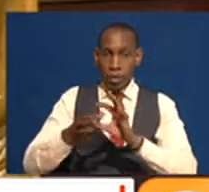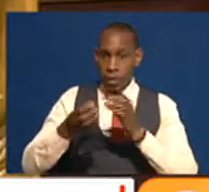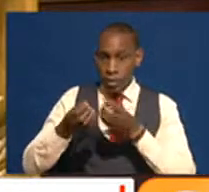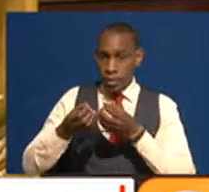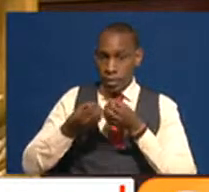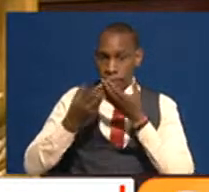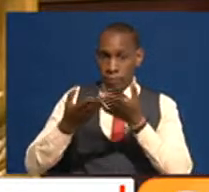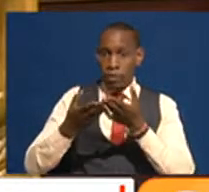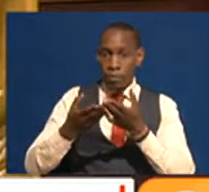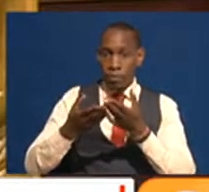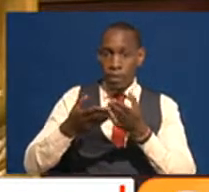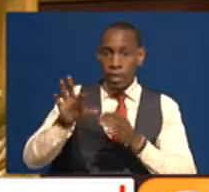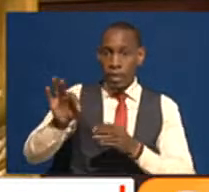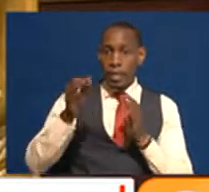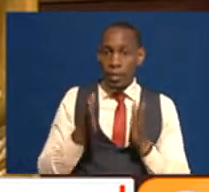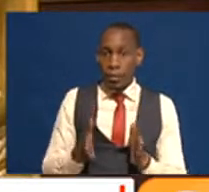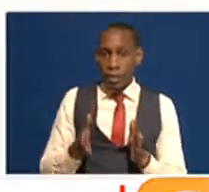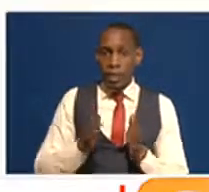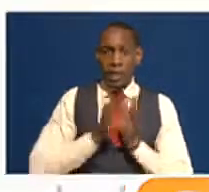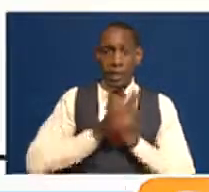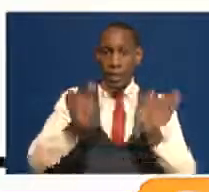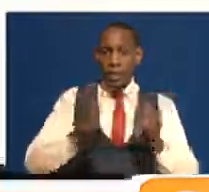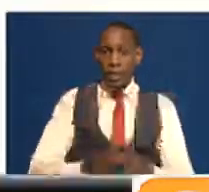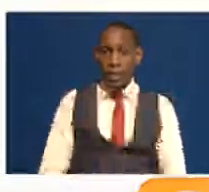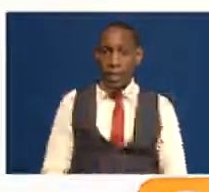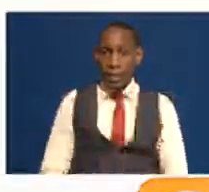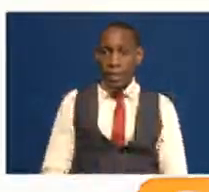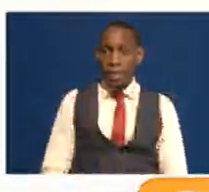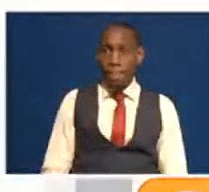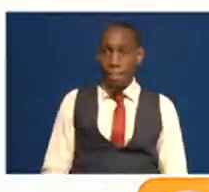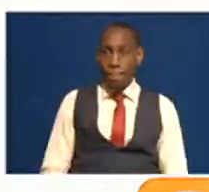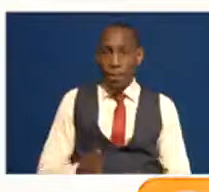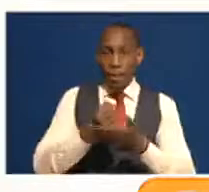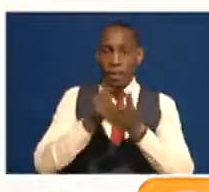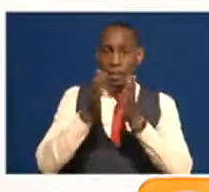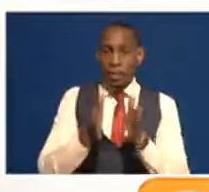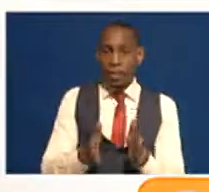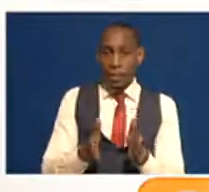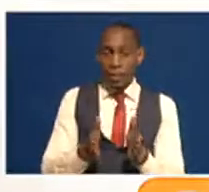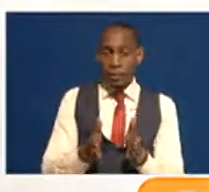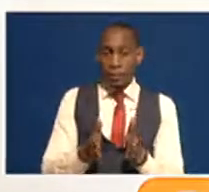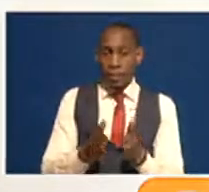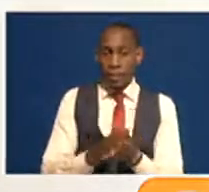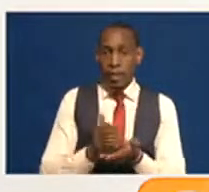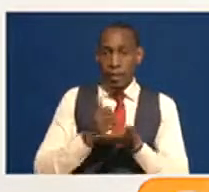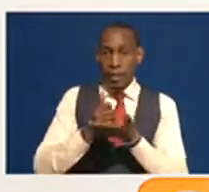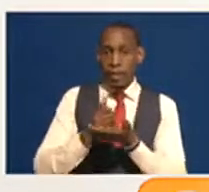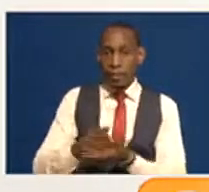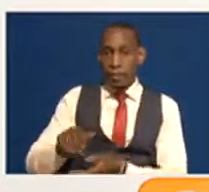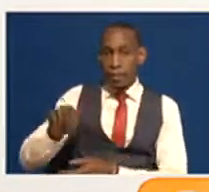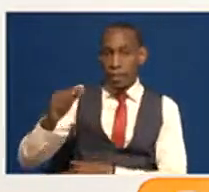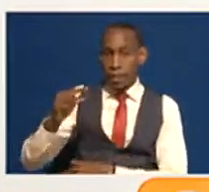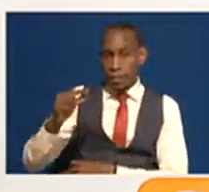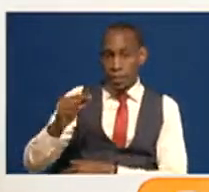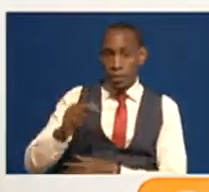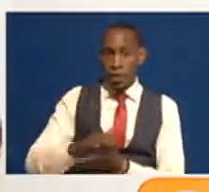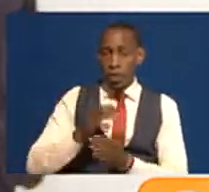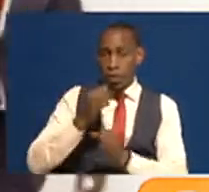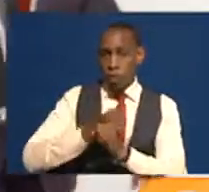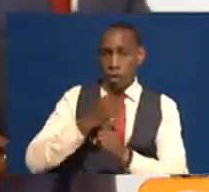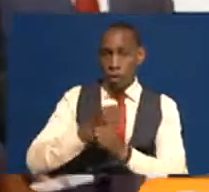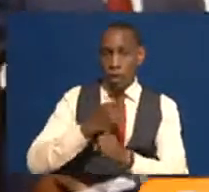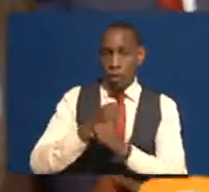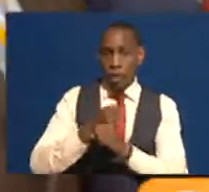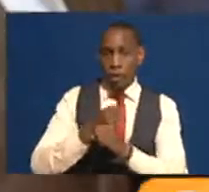the nominees and the public. The Solicitor General assists the Attorney General in performing